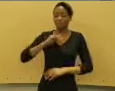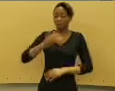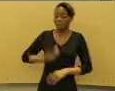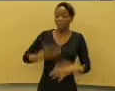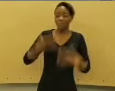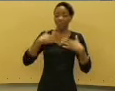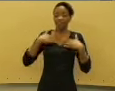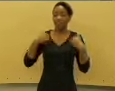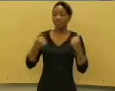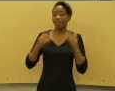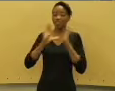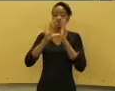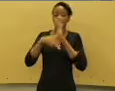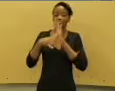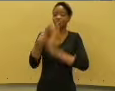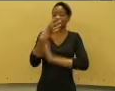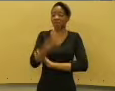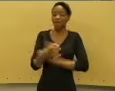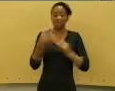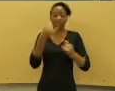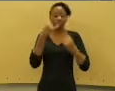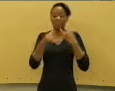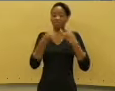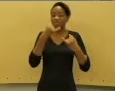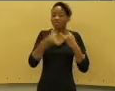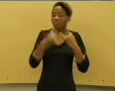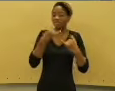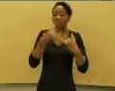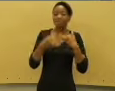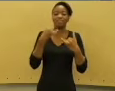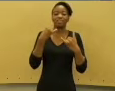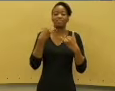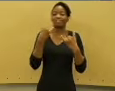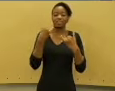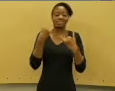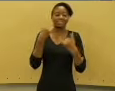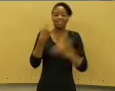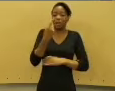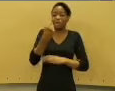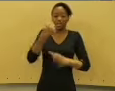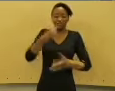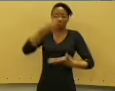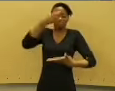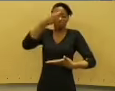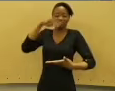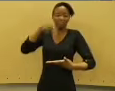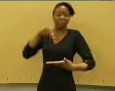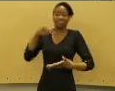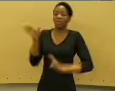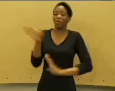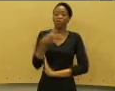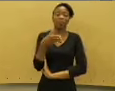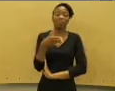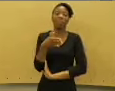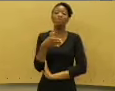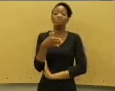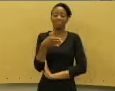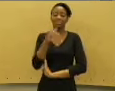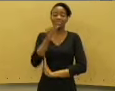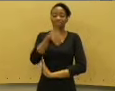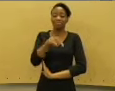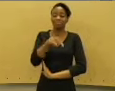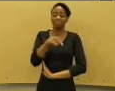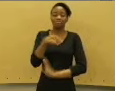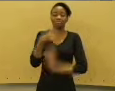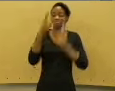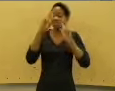health and women's sexuality is one of the most frightening things that I've ever had to come across with